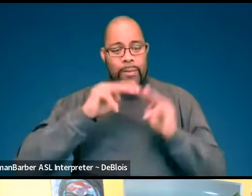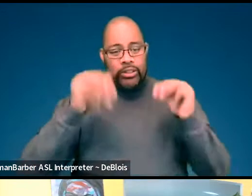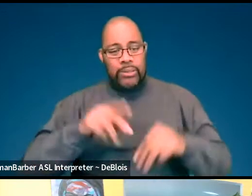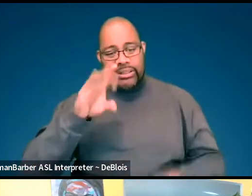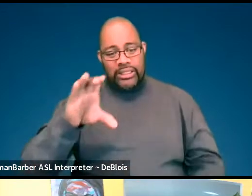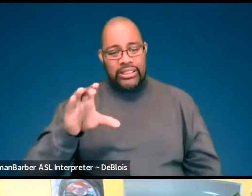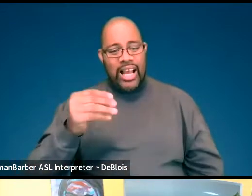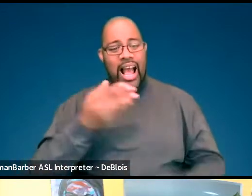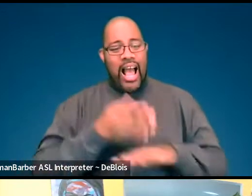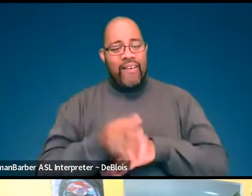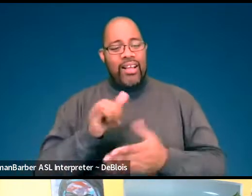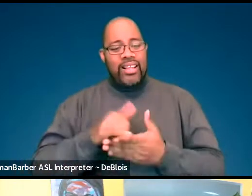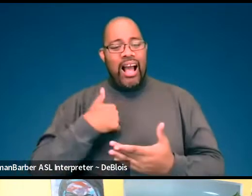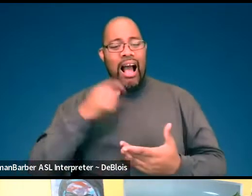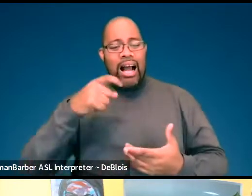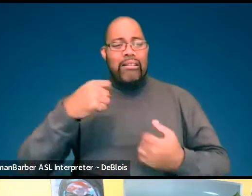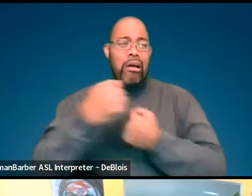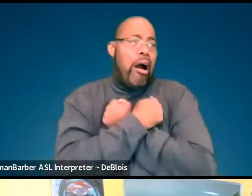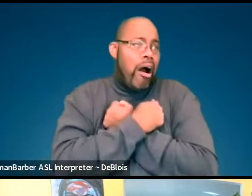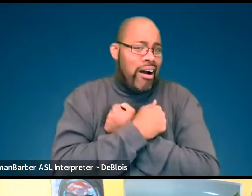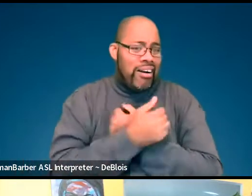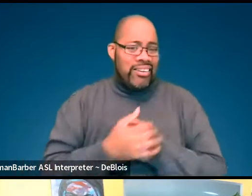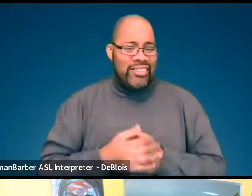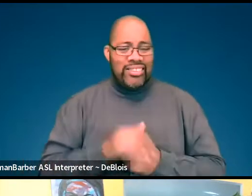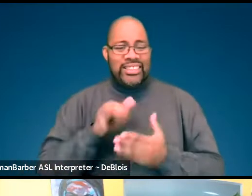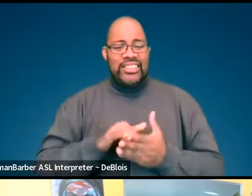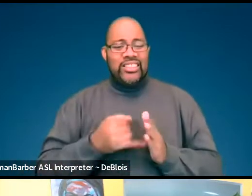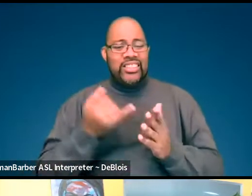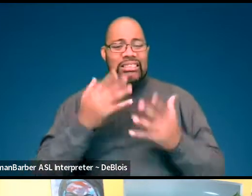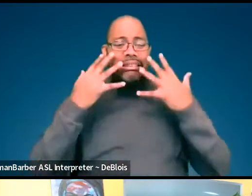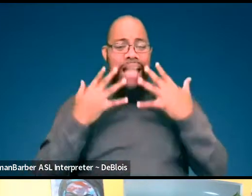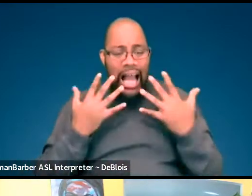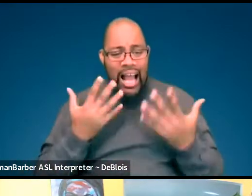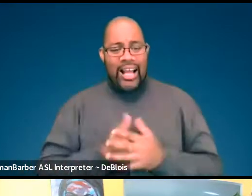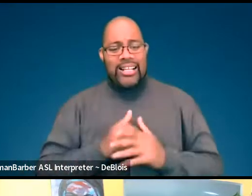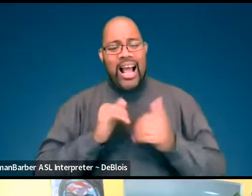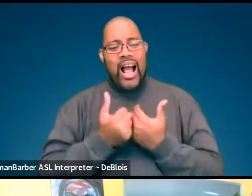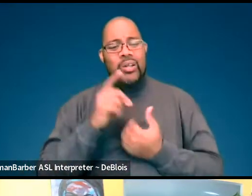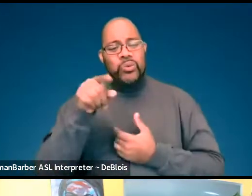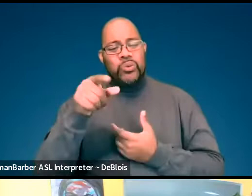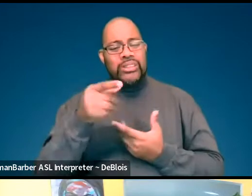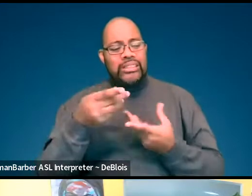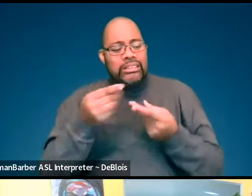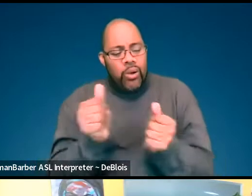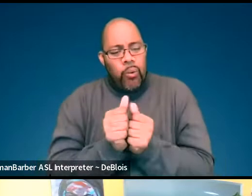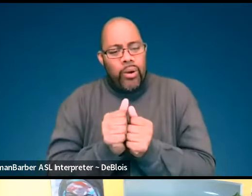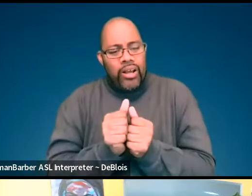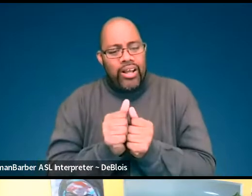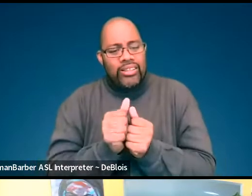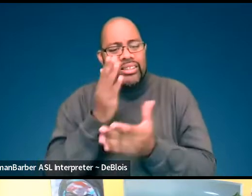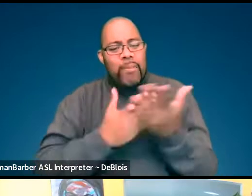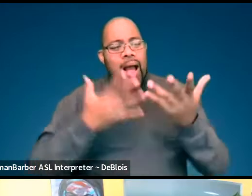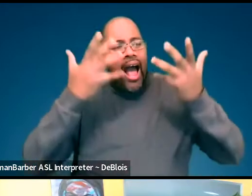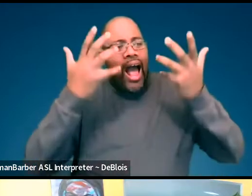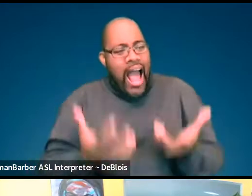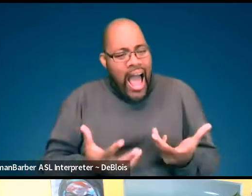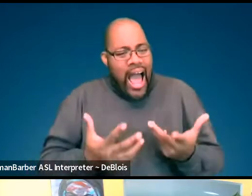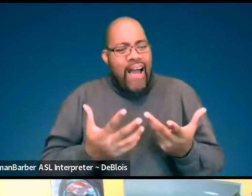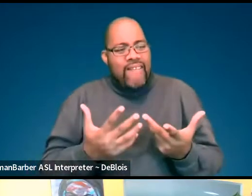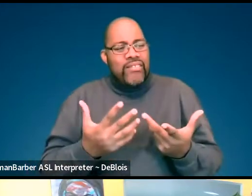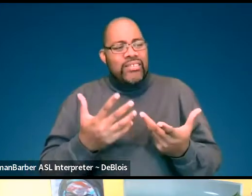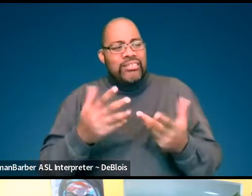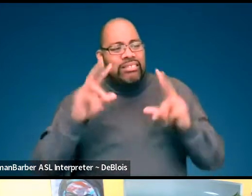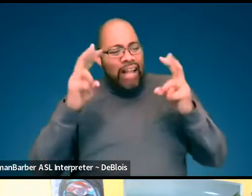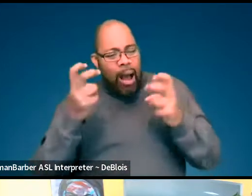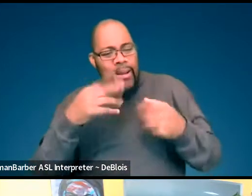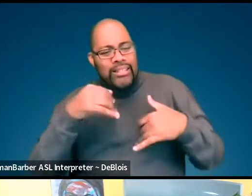and afterwards I was like, I need a hug. Like, this was just sad. Like, how do you deal with like such heavy and dark topics and